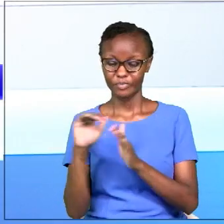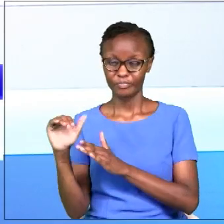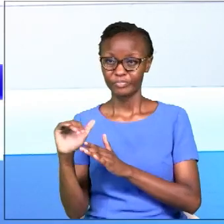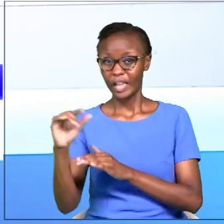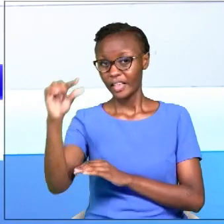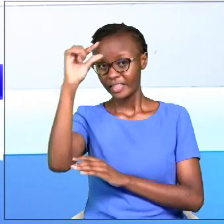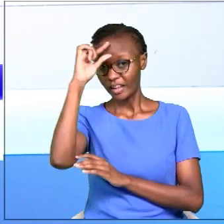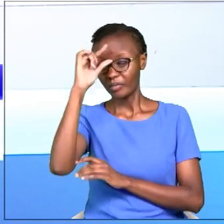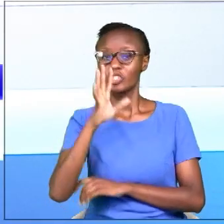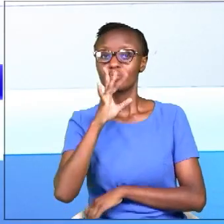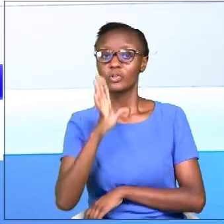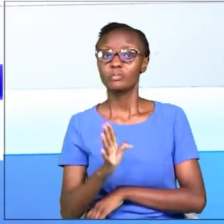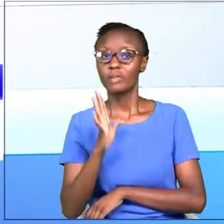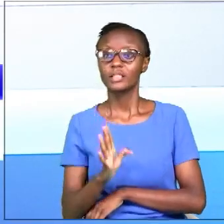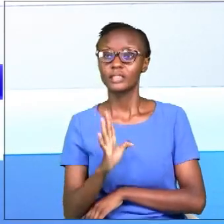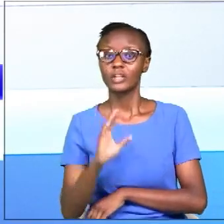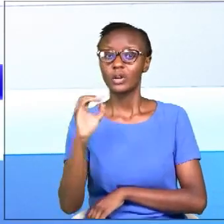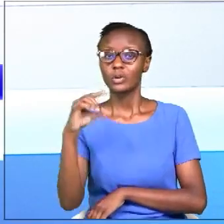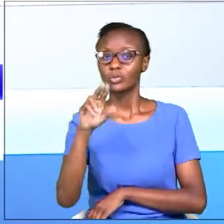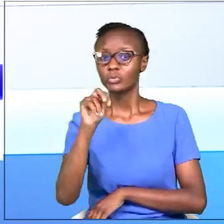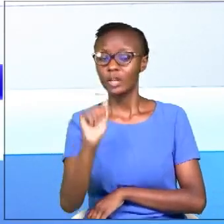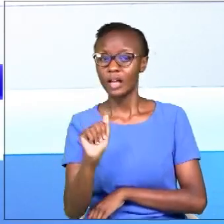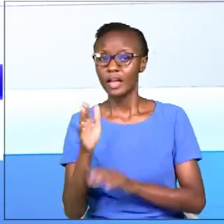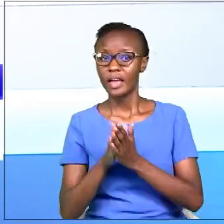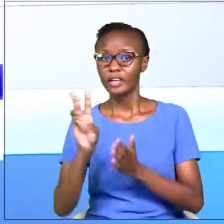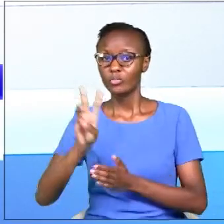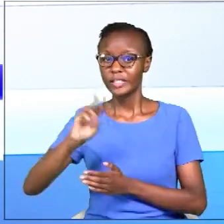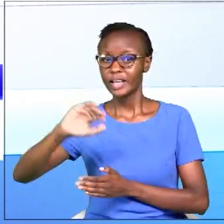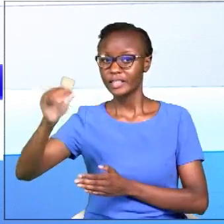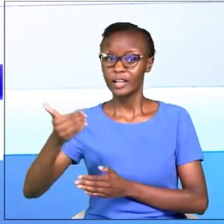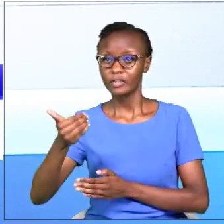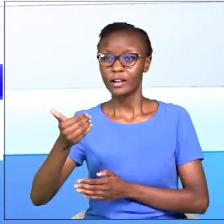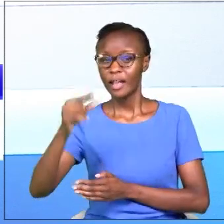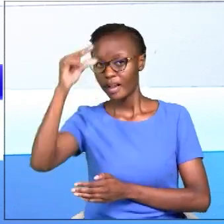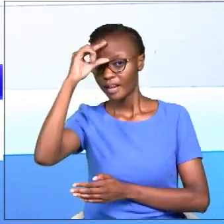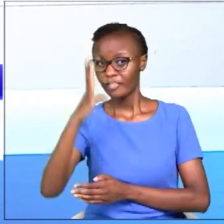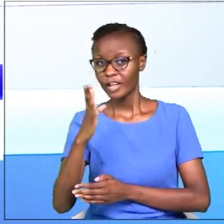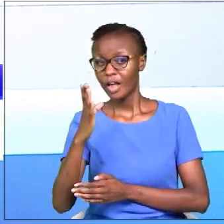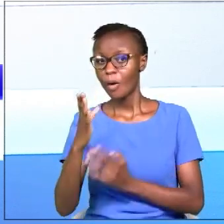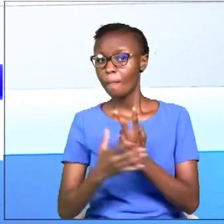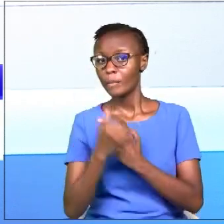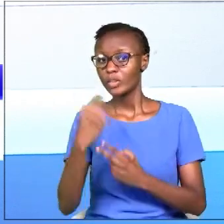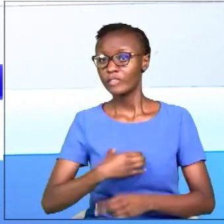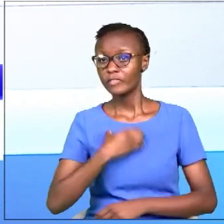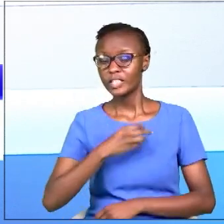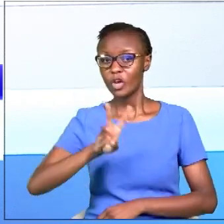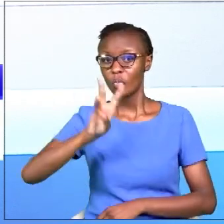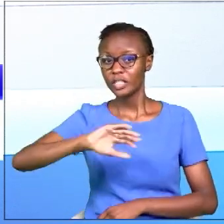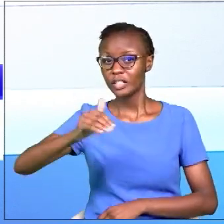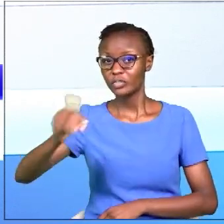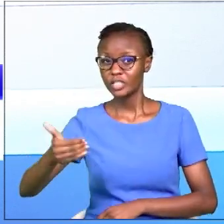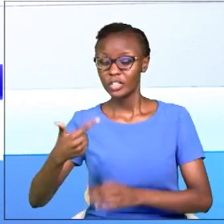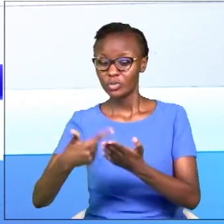The government spokesperson said as Oguna, accompanied by Wajir Deputy Governor Hashim Musa, has visited Wajir County to assess the effects